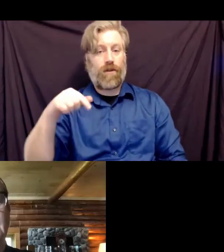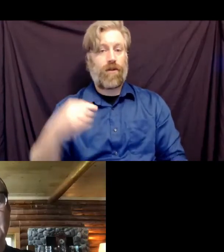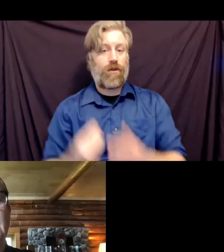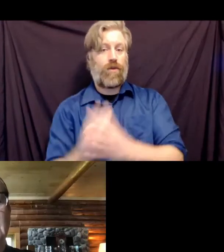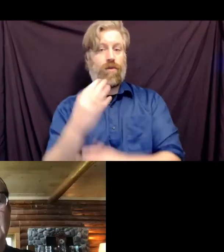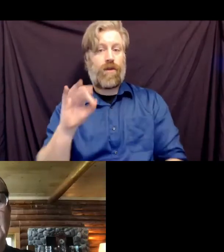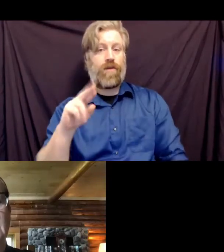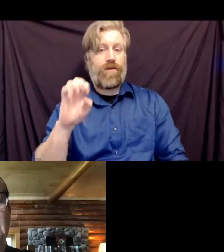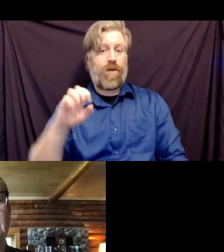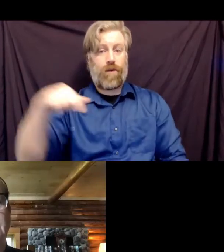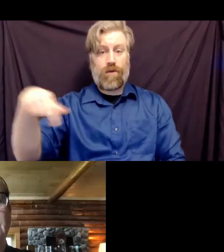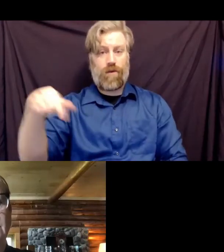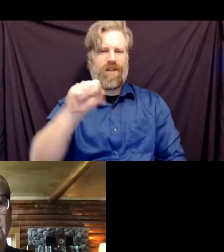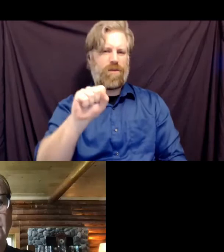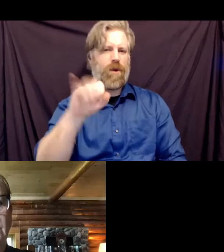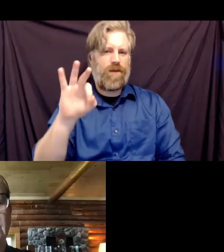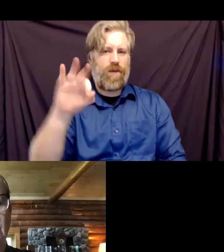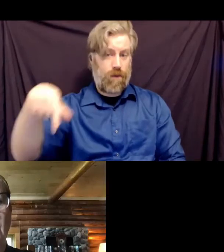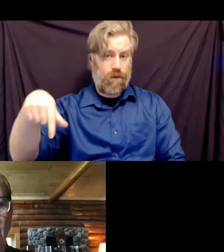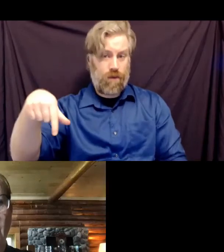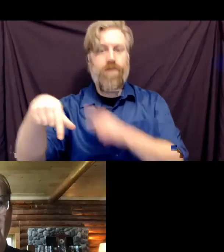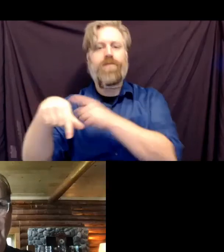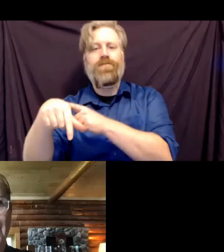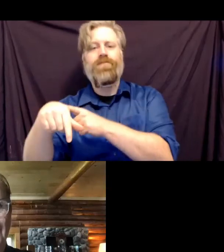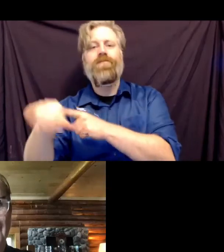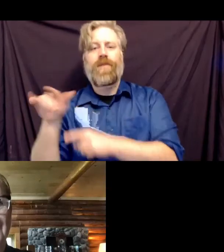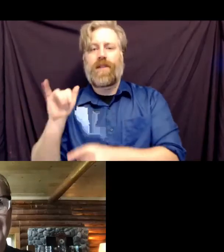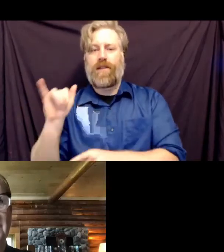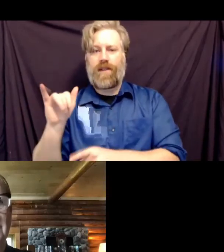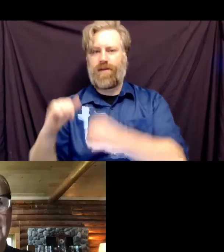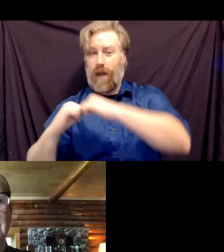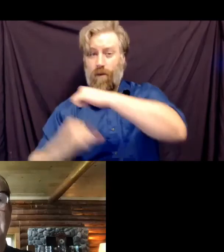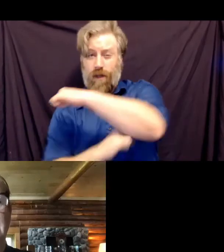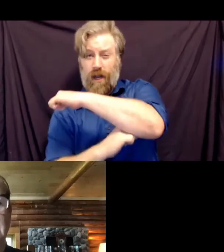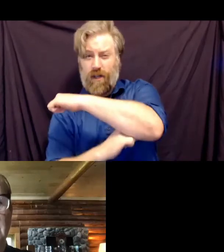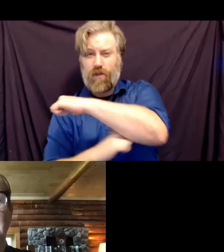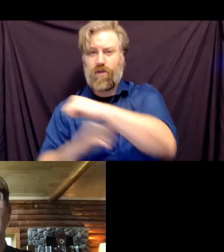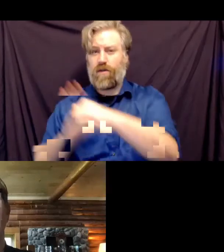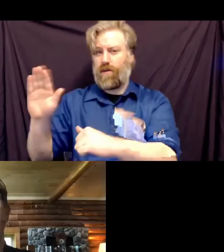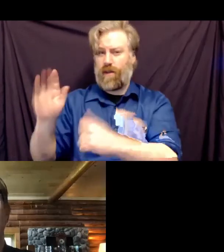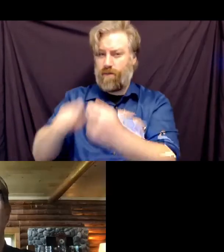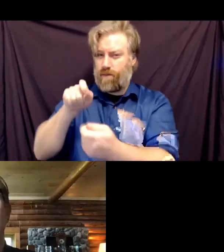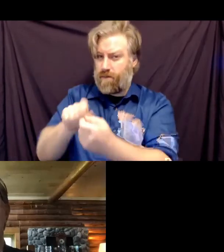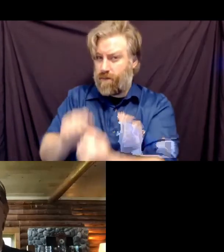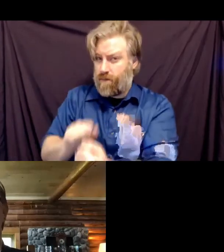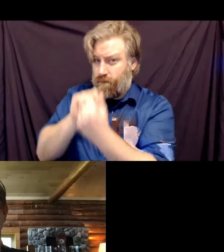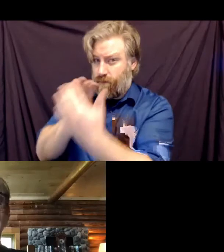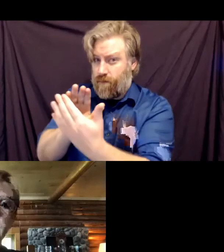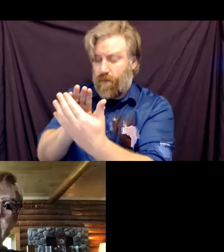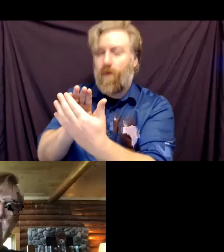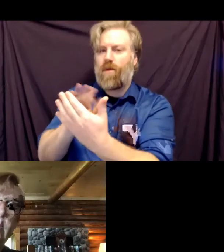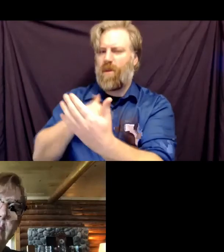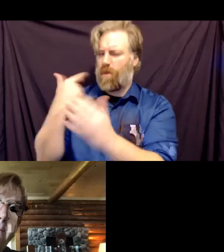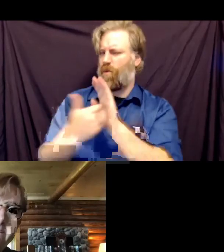the techniques, and I'm going to show you, some of the techniques that we use, but the techniques aren't nearly